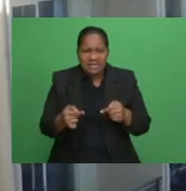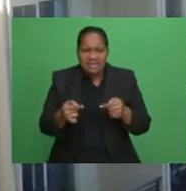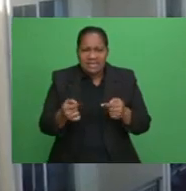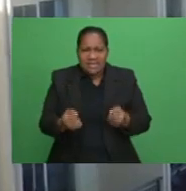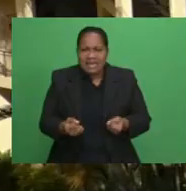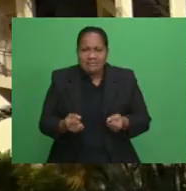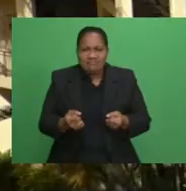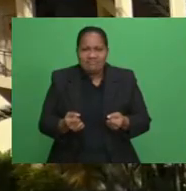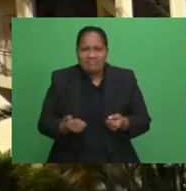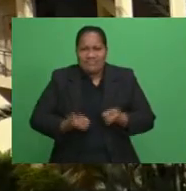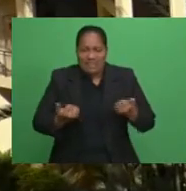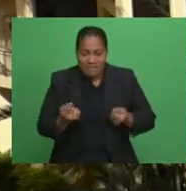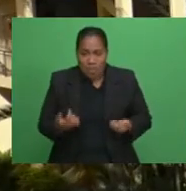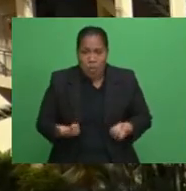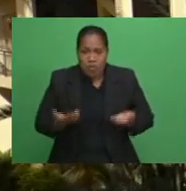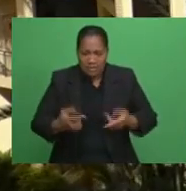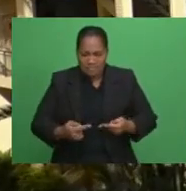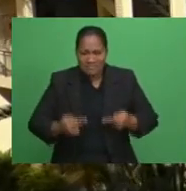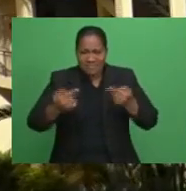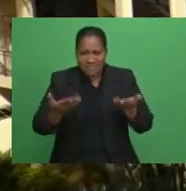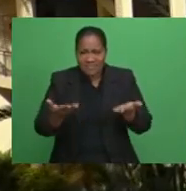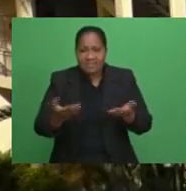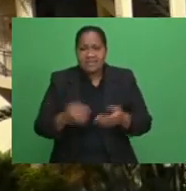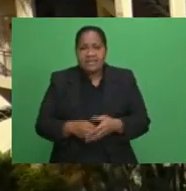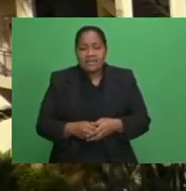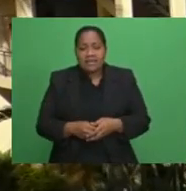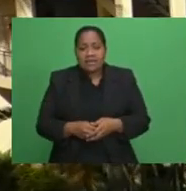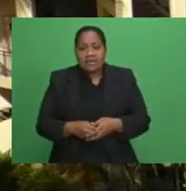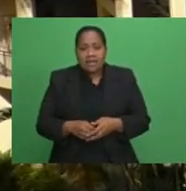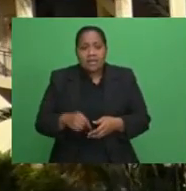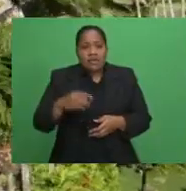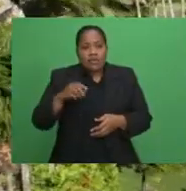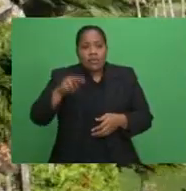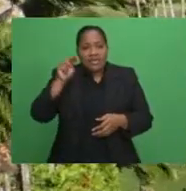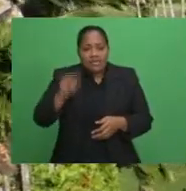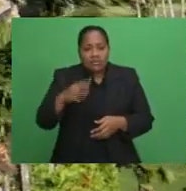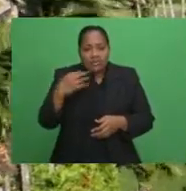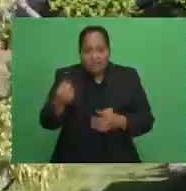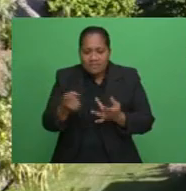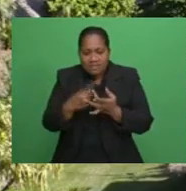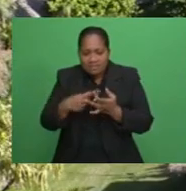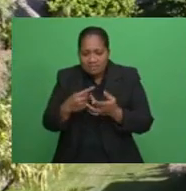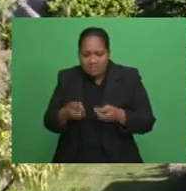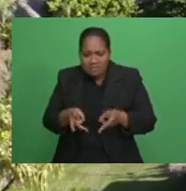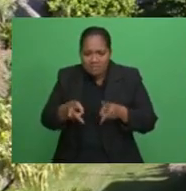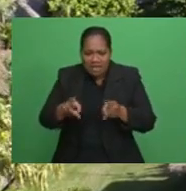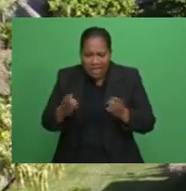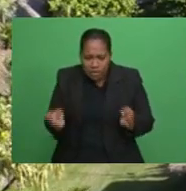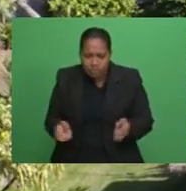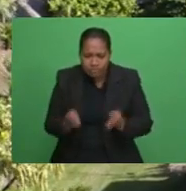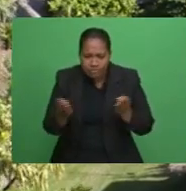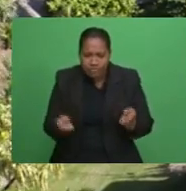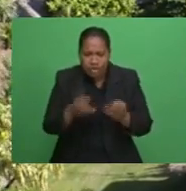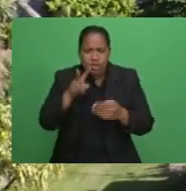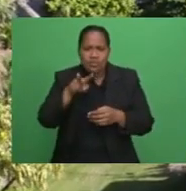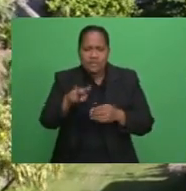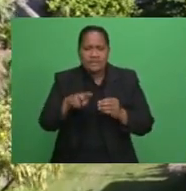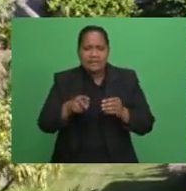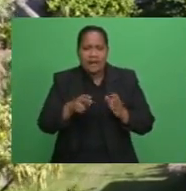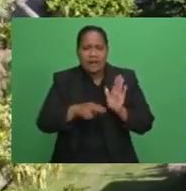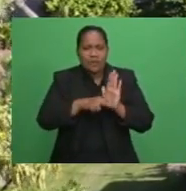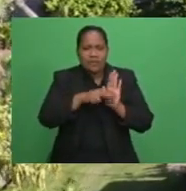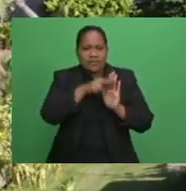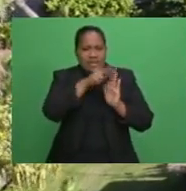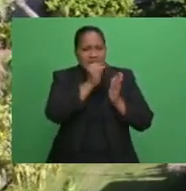be some form of an incentive for the hotel industry to look at the actual pricing structure itself, apart